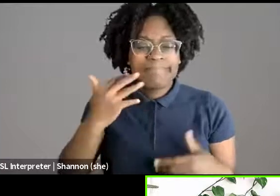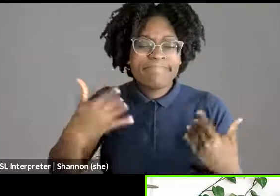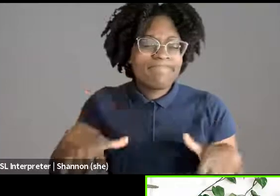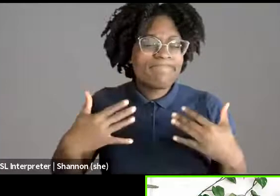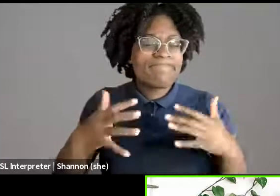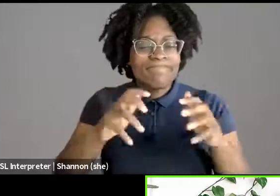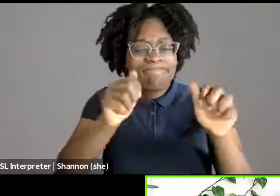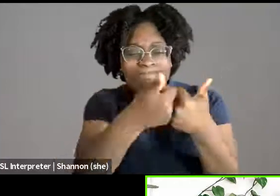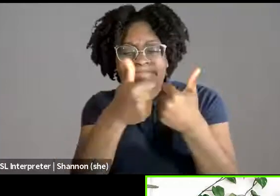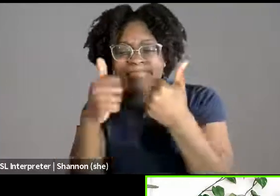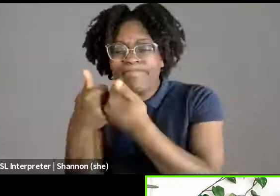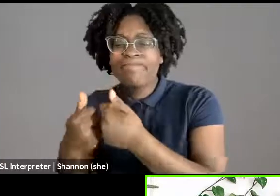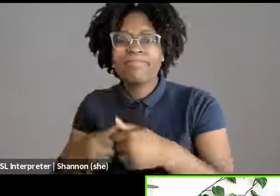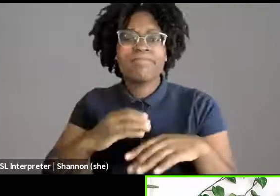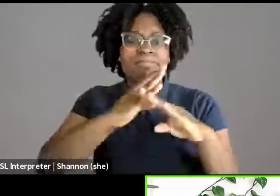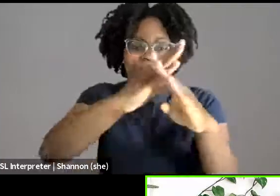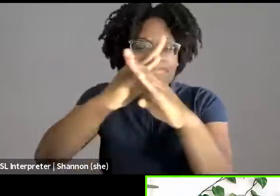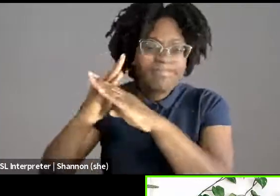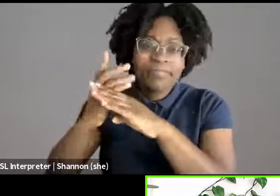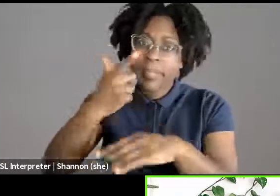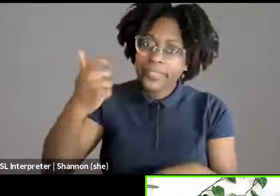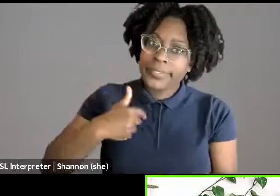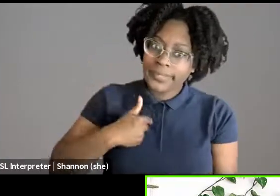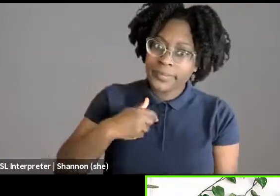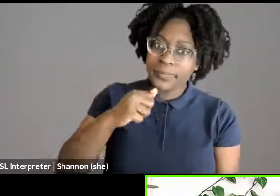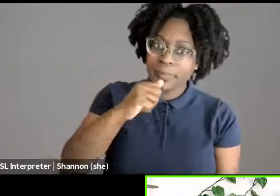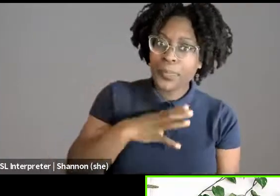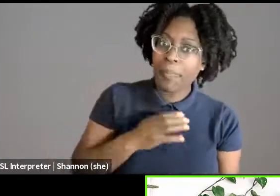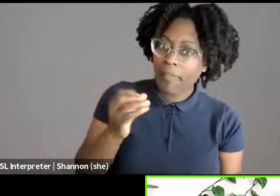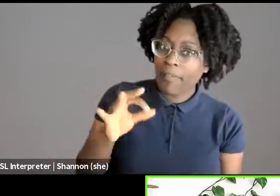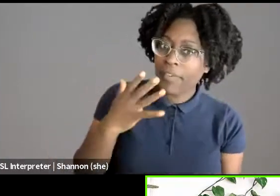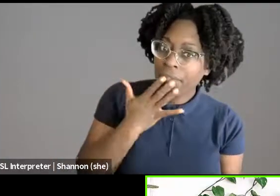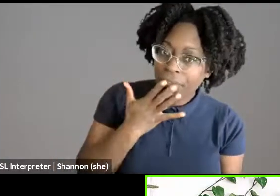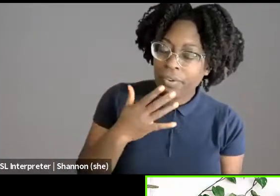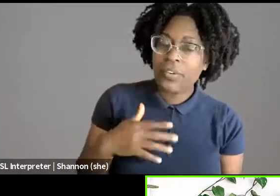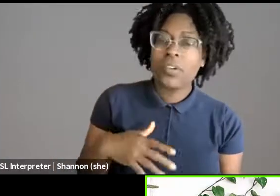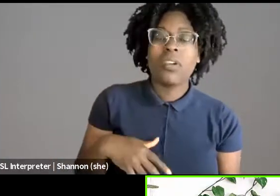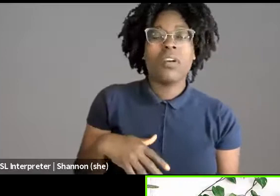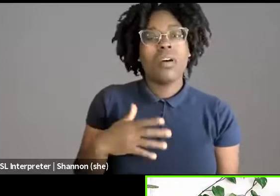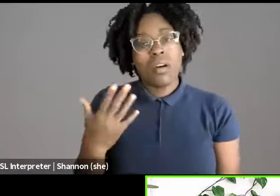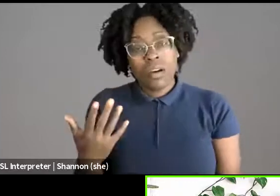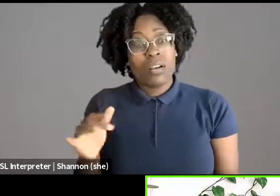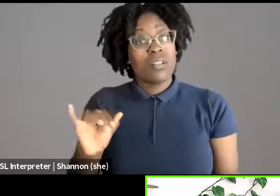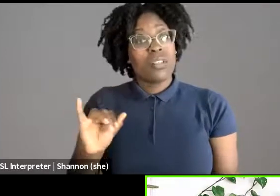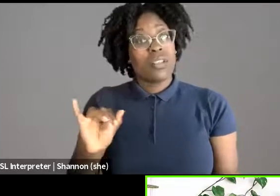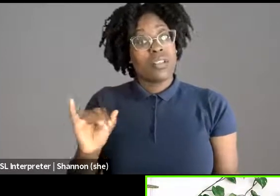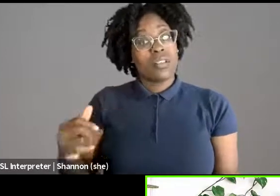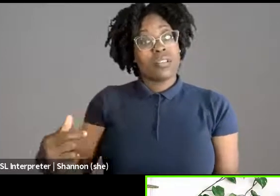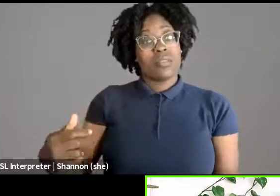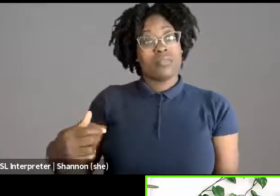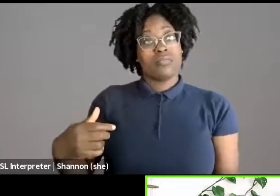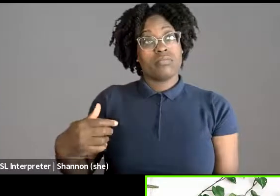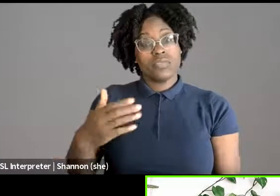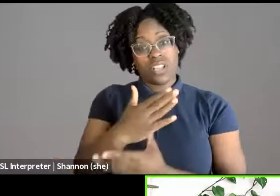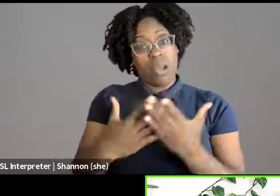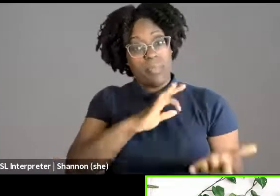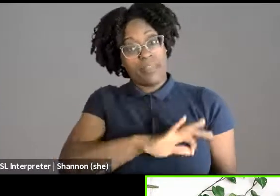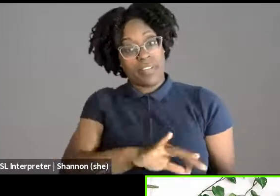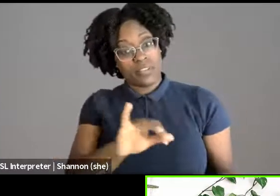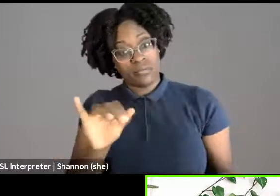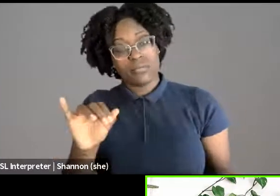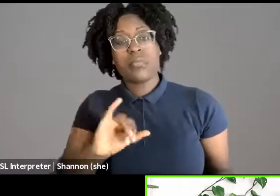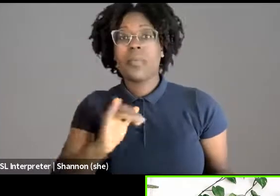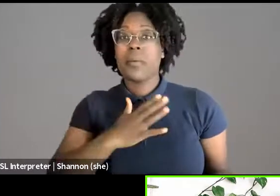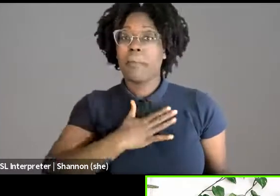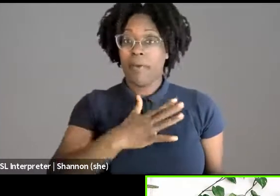factors helped me succeed in my degree program, like the fact that my father had worked in STEM before he passed. But